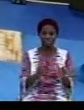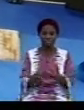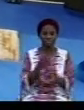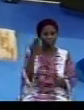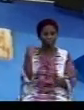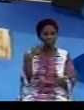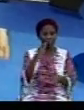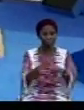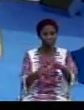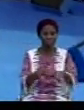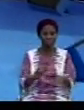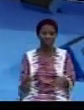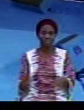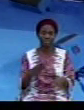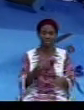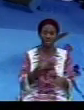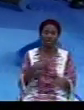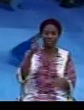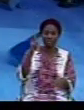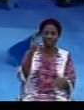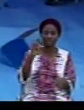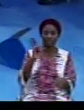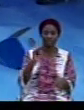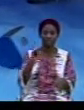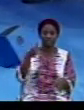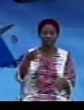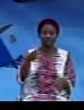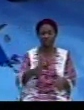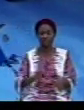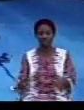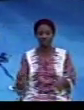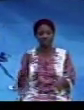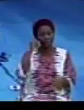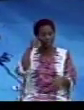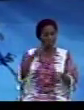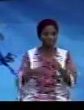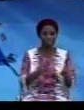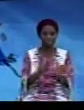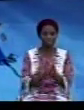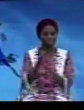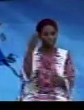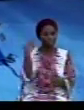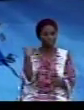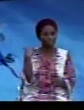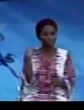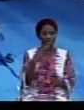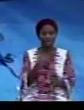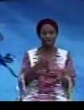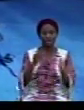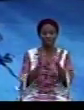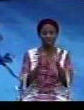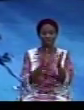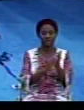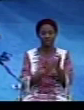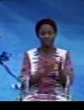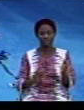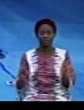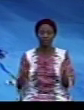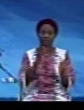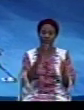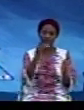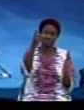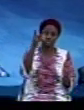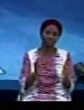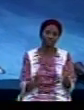leaping. He couldn't move before. Walking and leaping and praising God. The praises